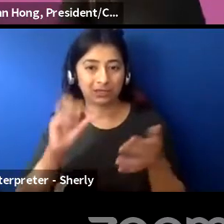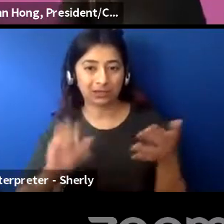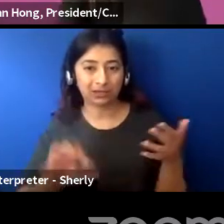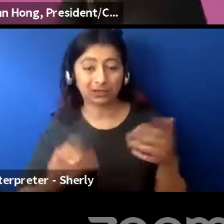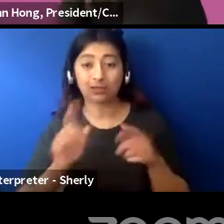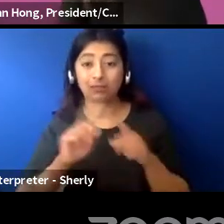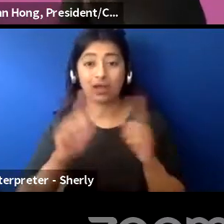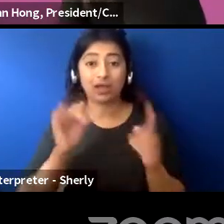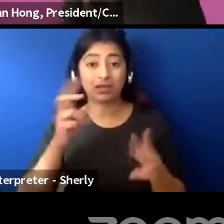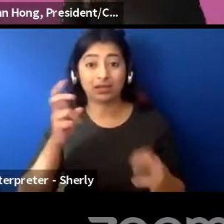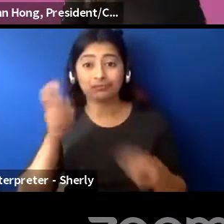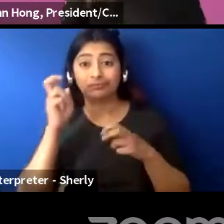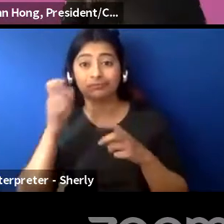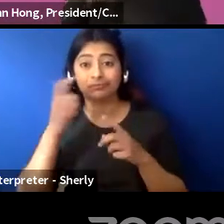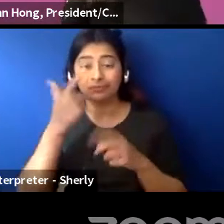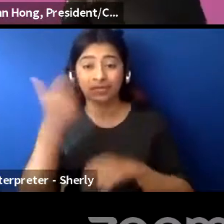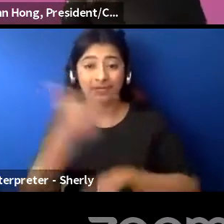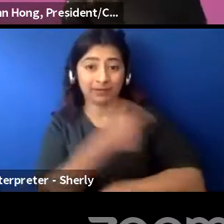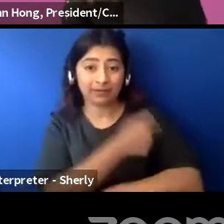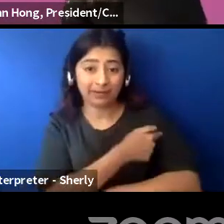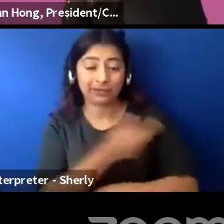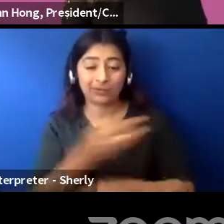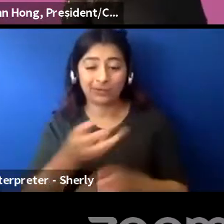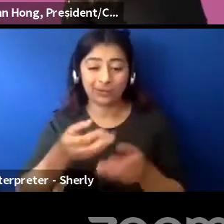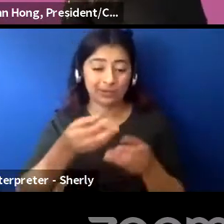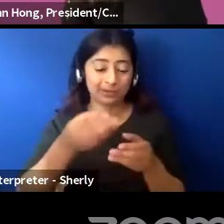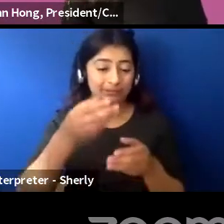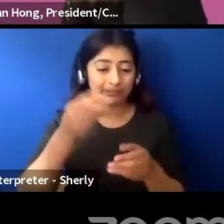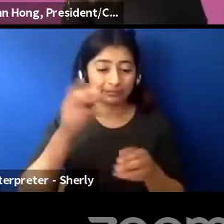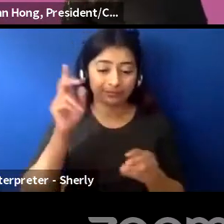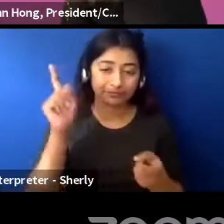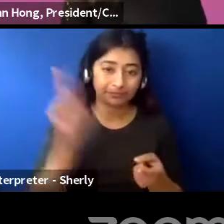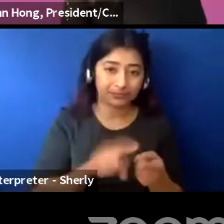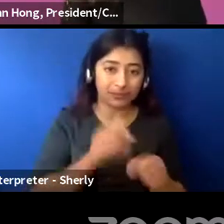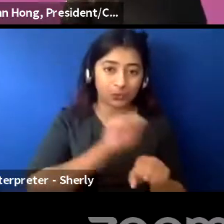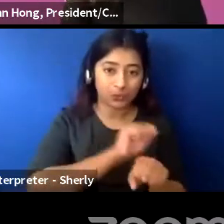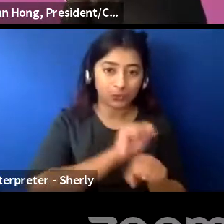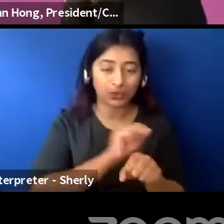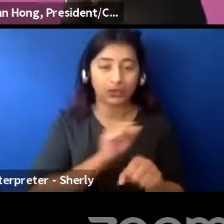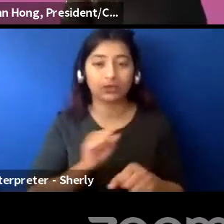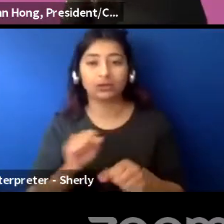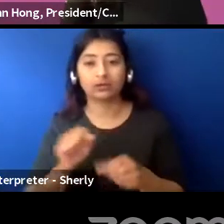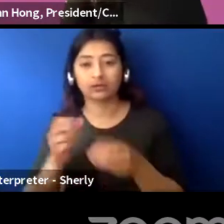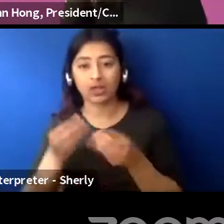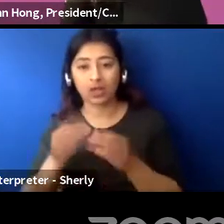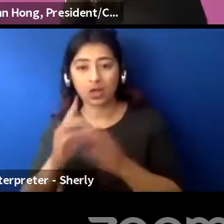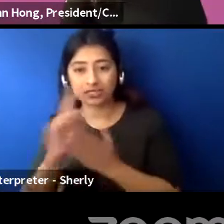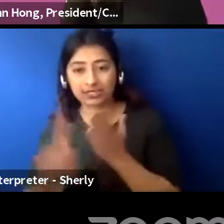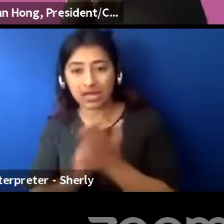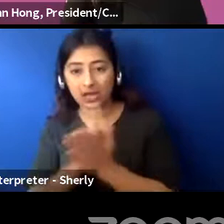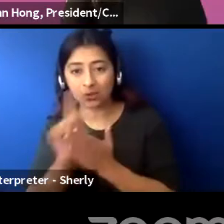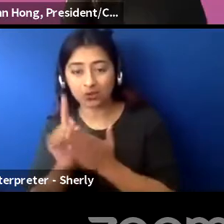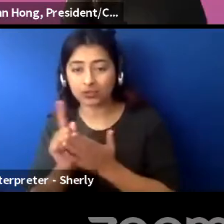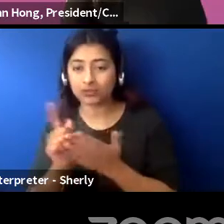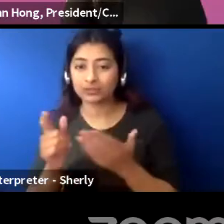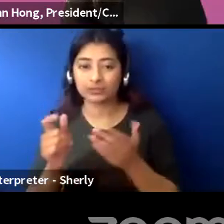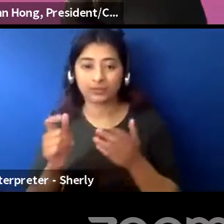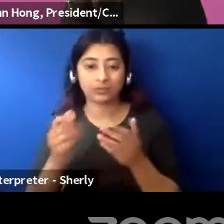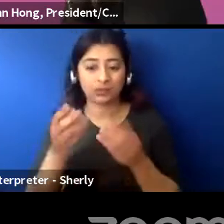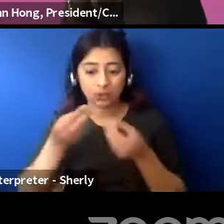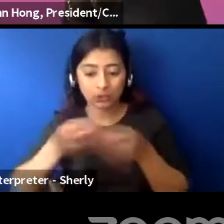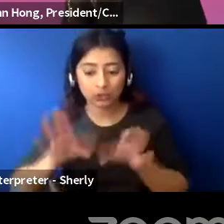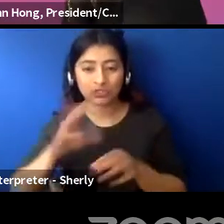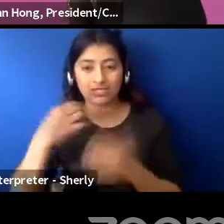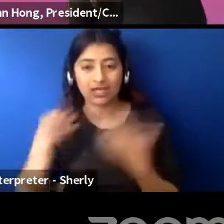vaccine, the loss of jobs, reduced hours, the lack of medical care, or losing your health